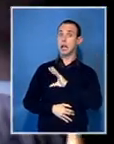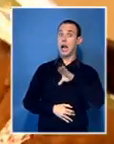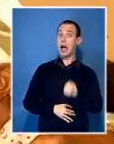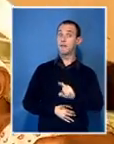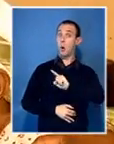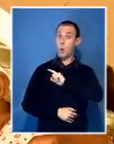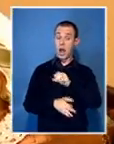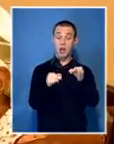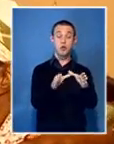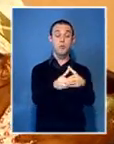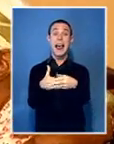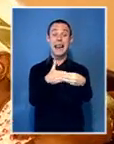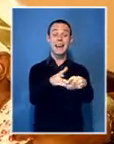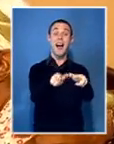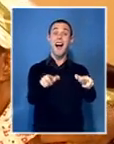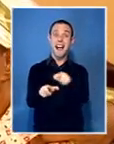party leaders were slain.